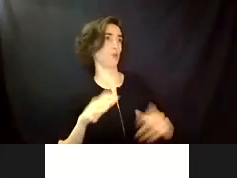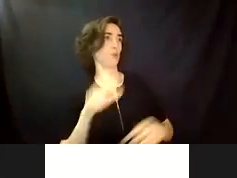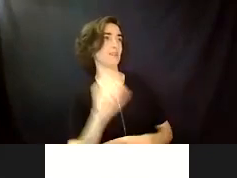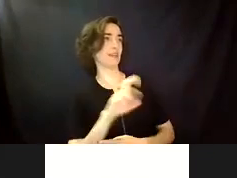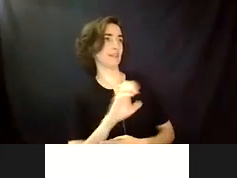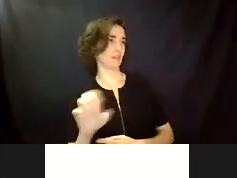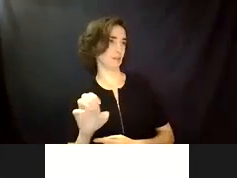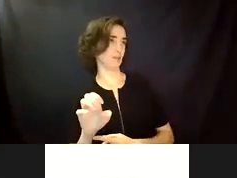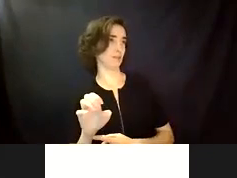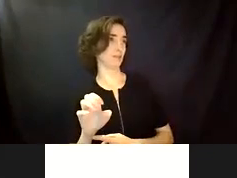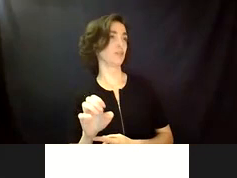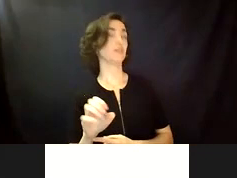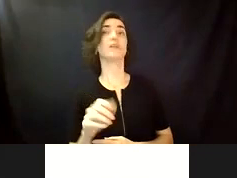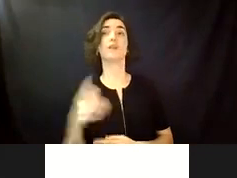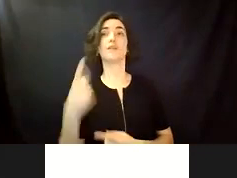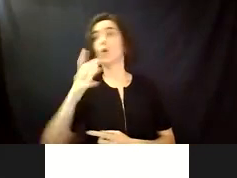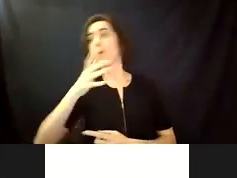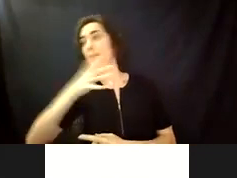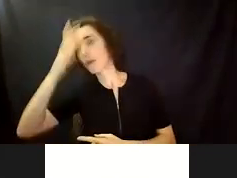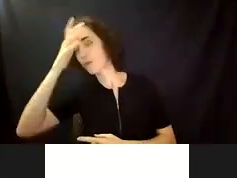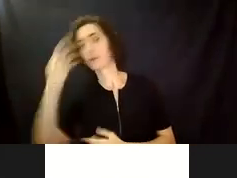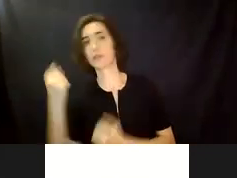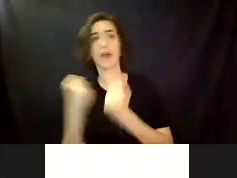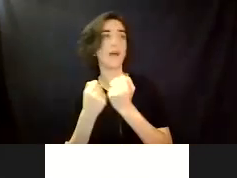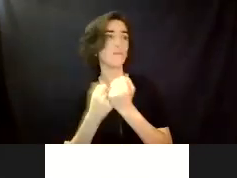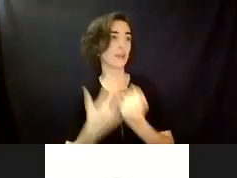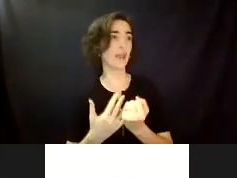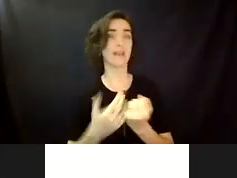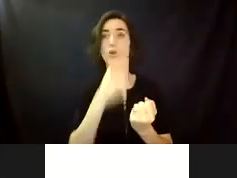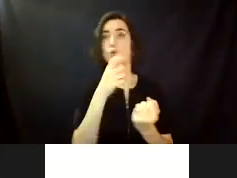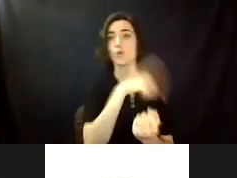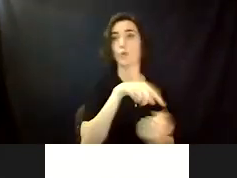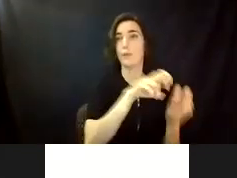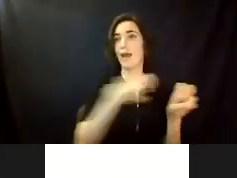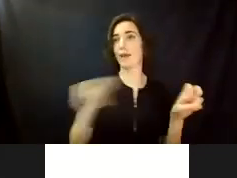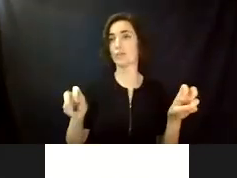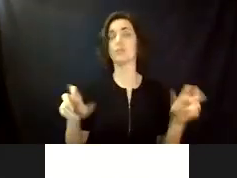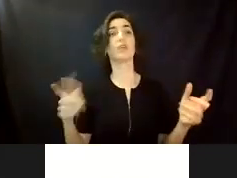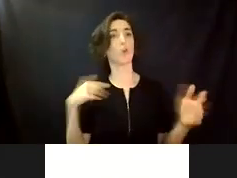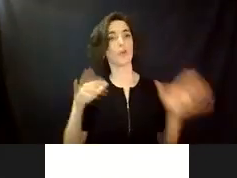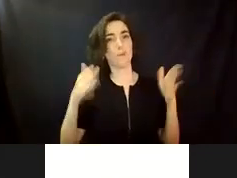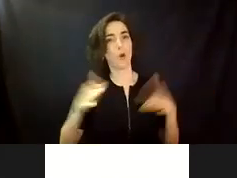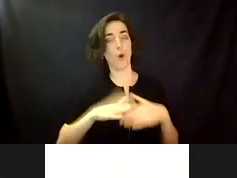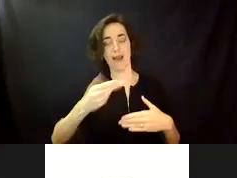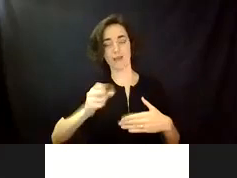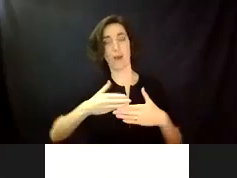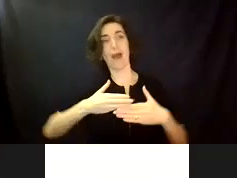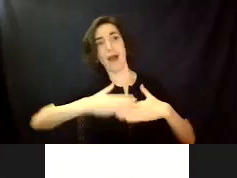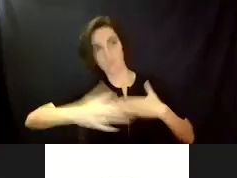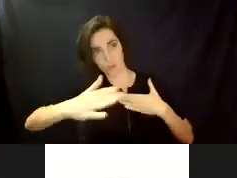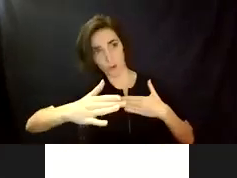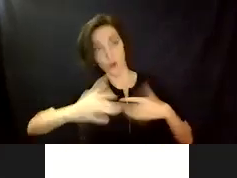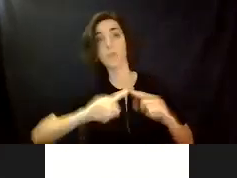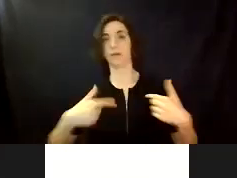for parents, advocates, and anyone who's out there, the people who are on this panel, we do the post-secondary. But as a faculty member, it's